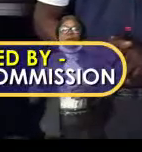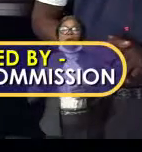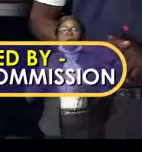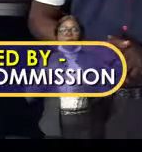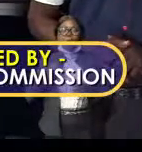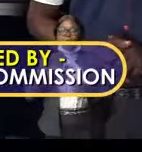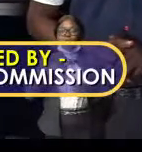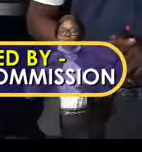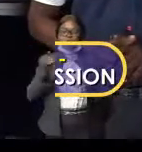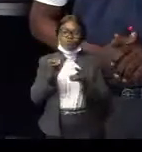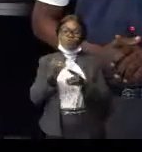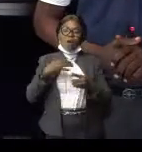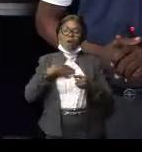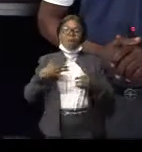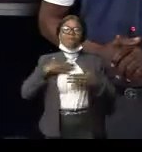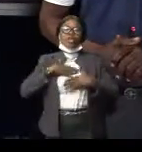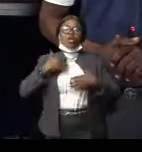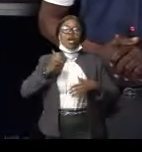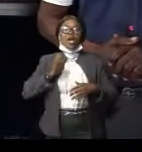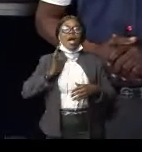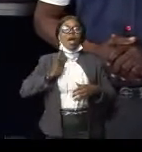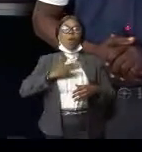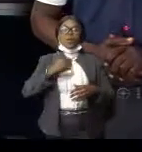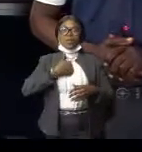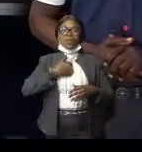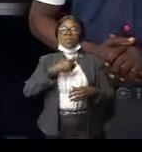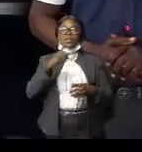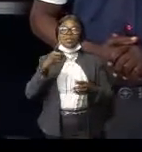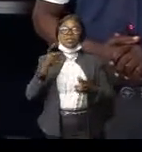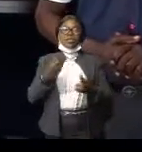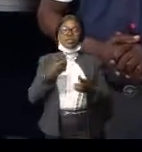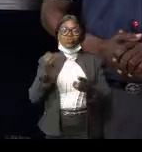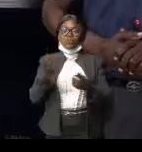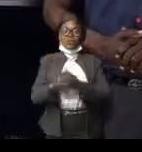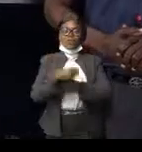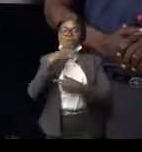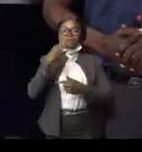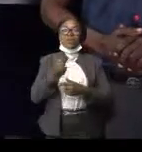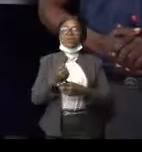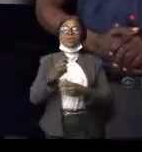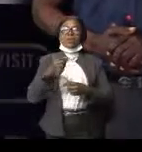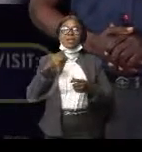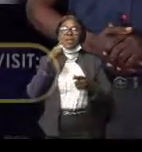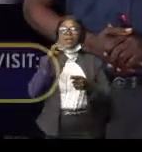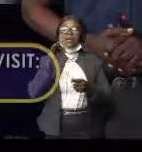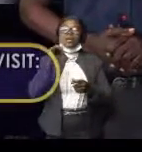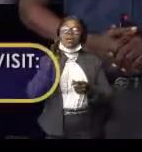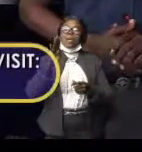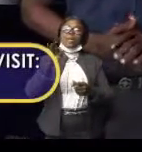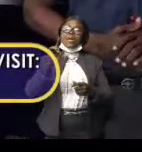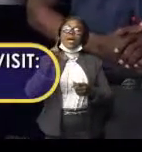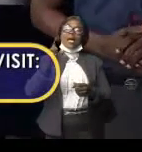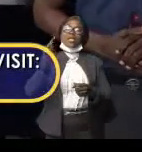you, because we have enjoyed ourselves teaching you. Now, the link for today's online assessment is